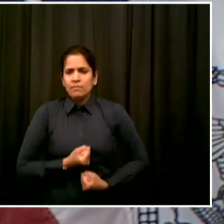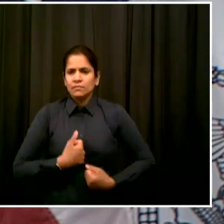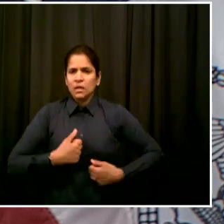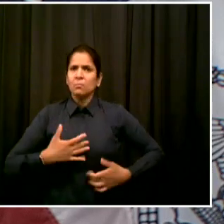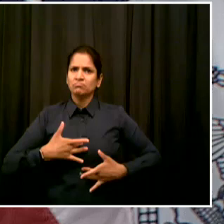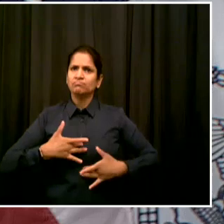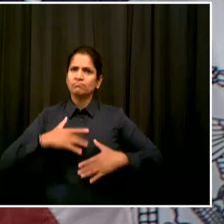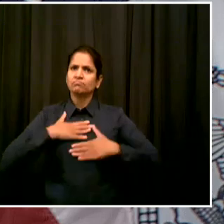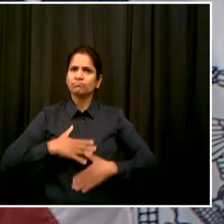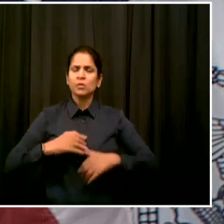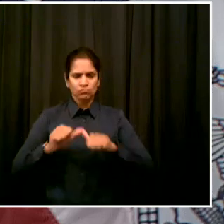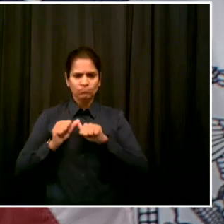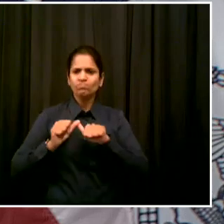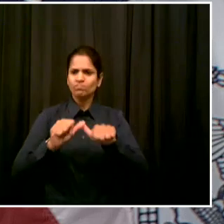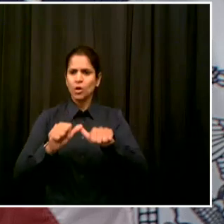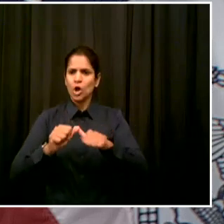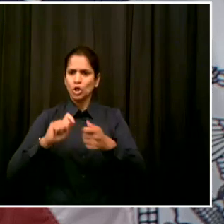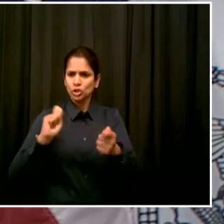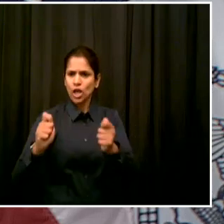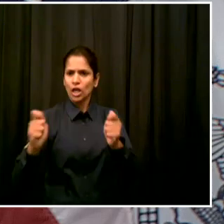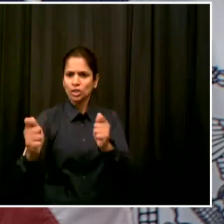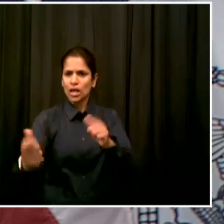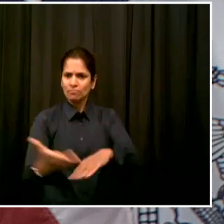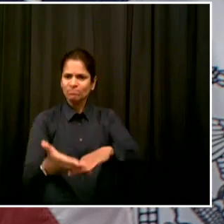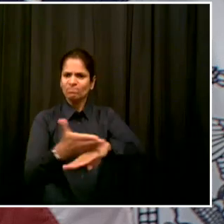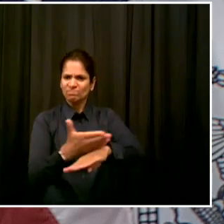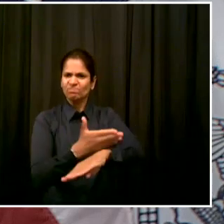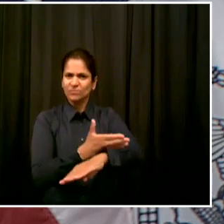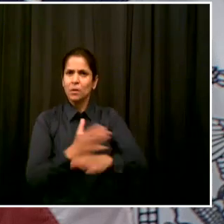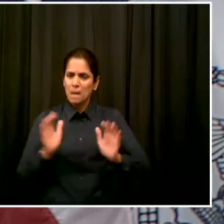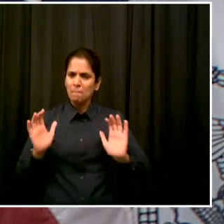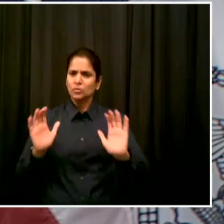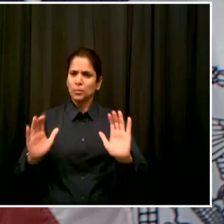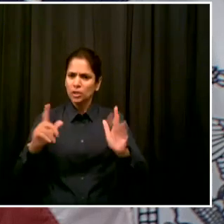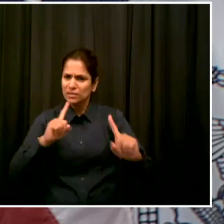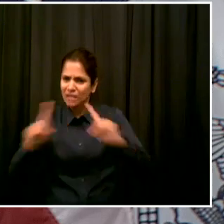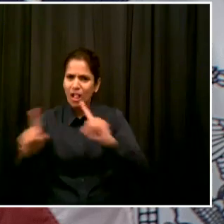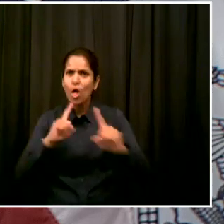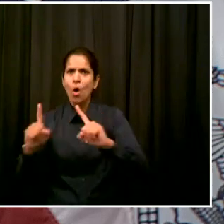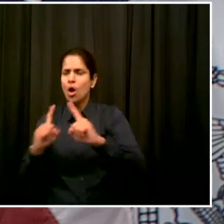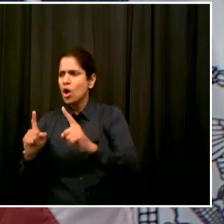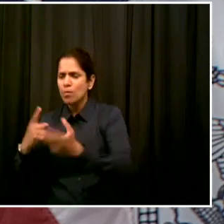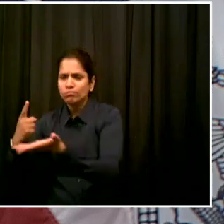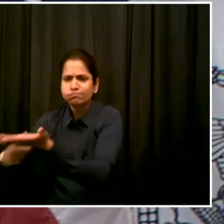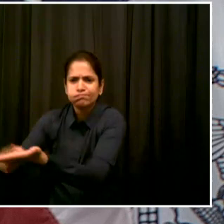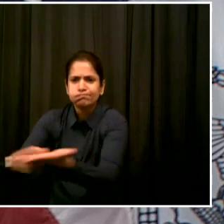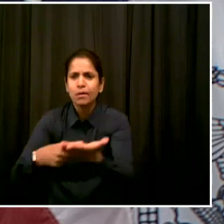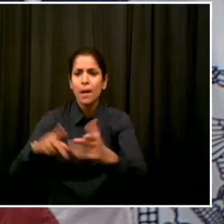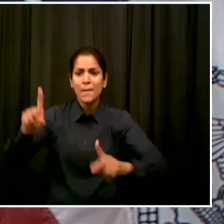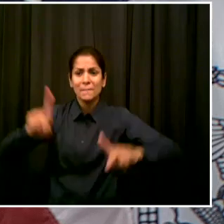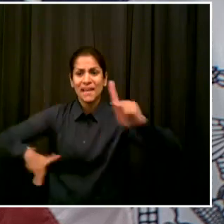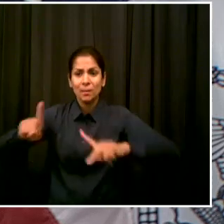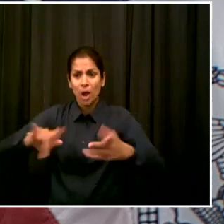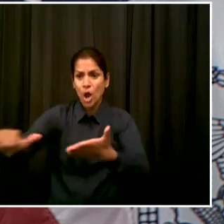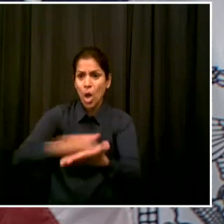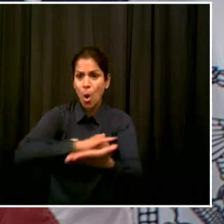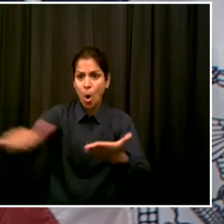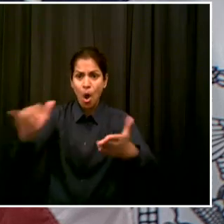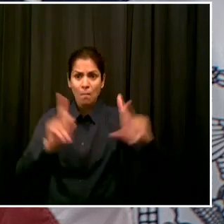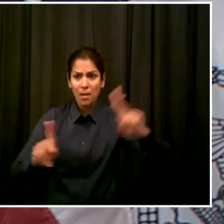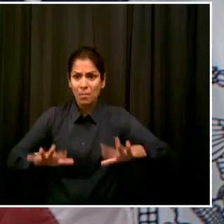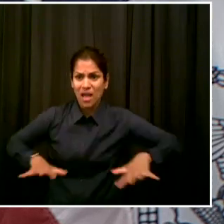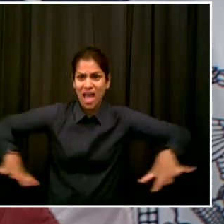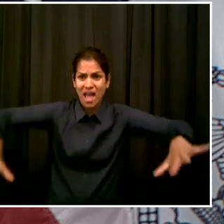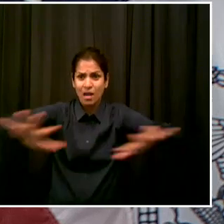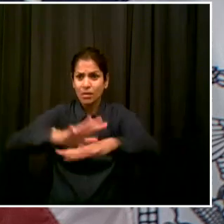need and look very bluntly at any issues of systemic racism in the NYPD or any other agency and break